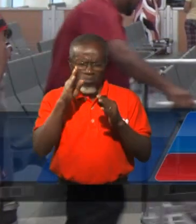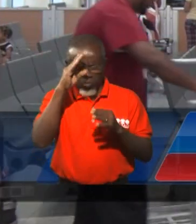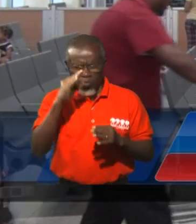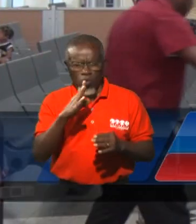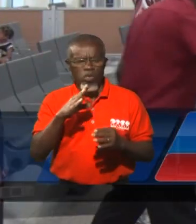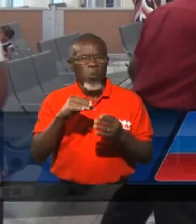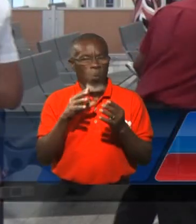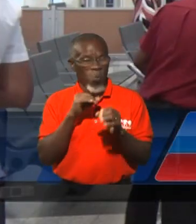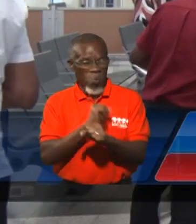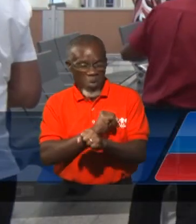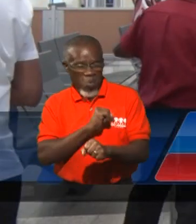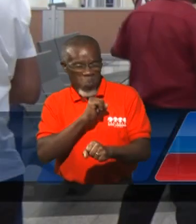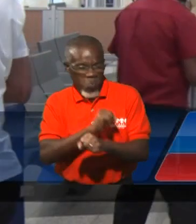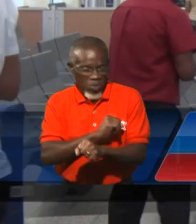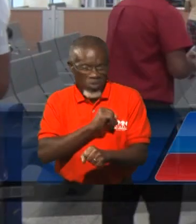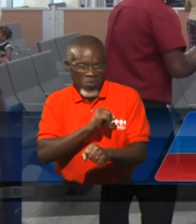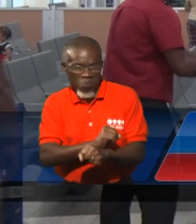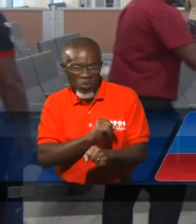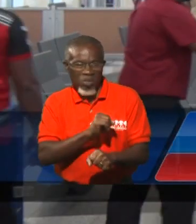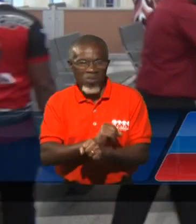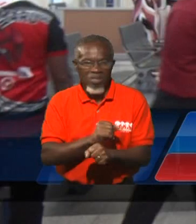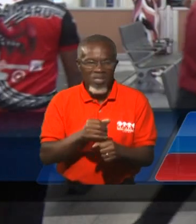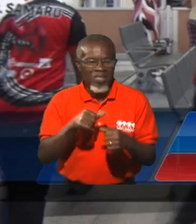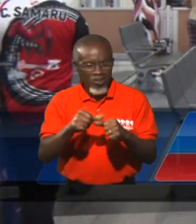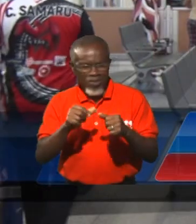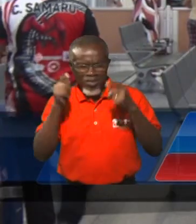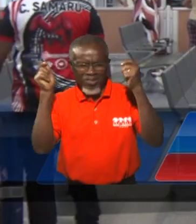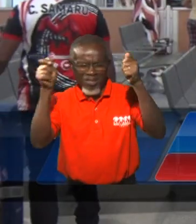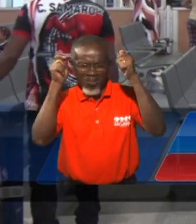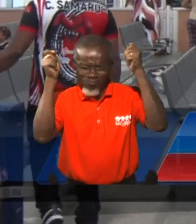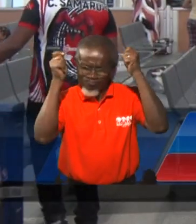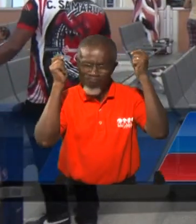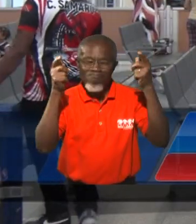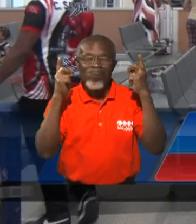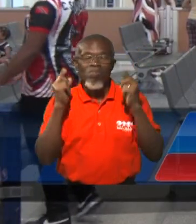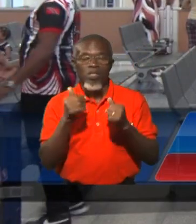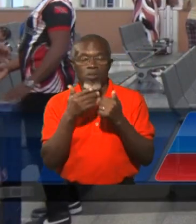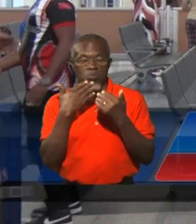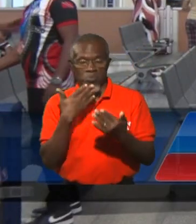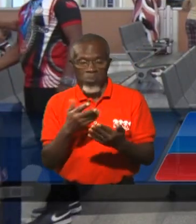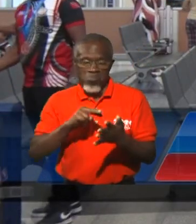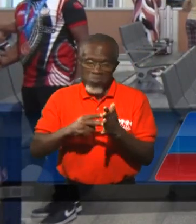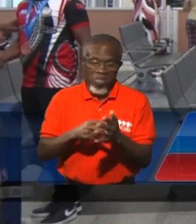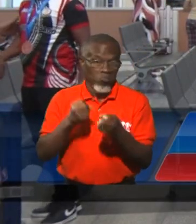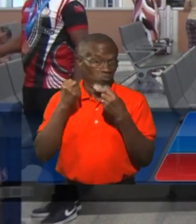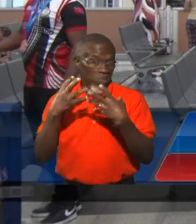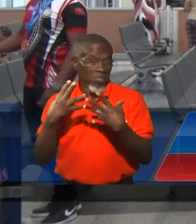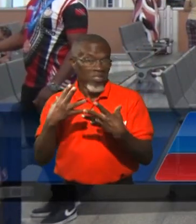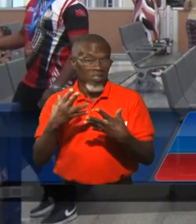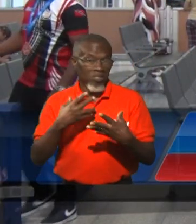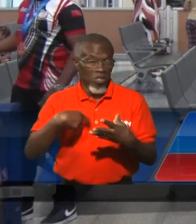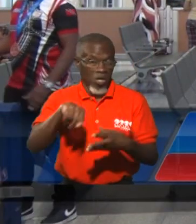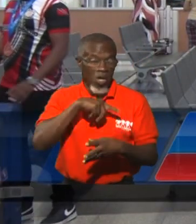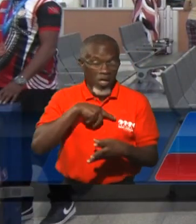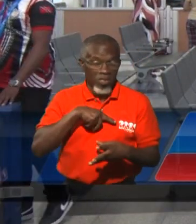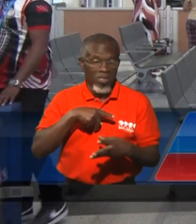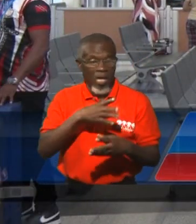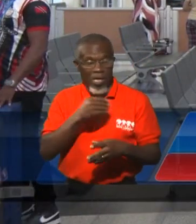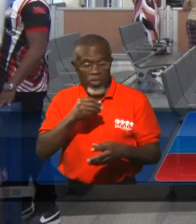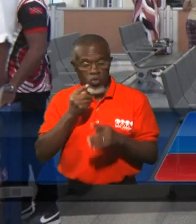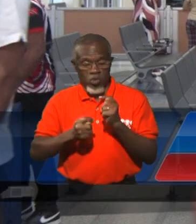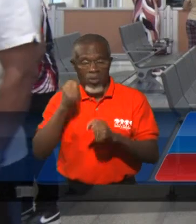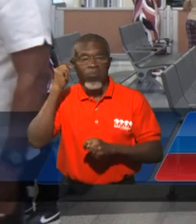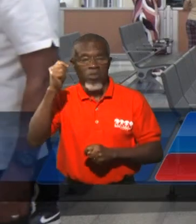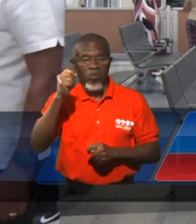were able to at least celebrate their success. And it means a lot for us, especially Trinidad and Tobago, and I hope